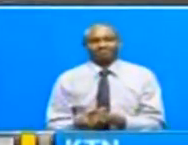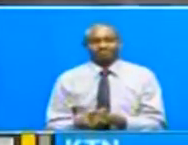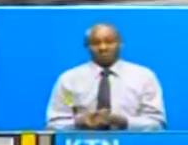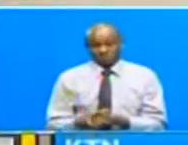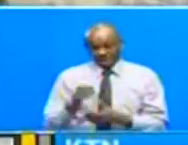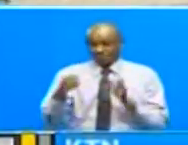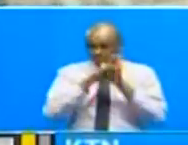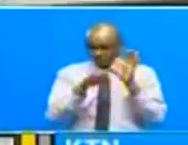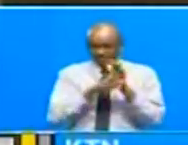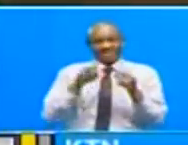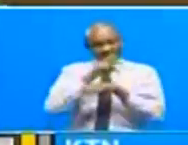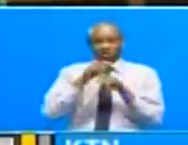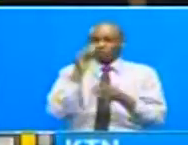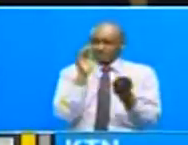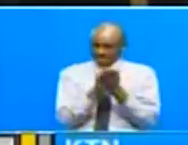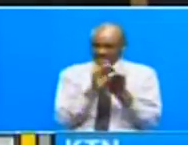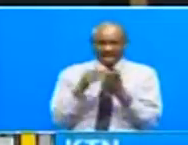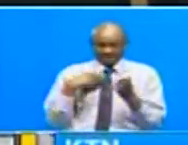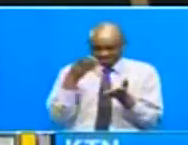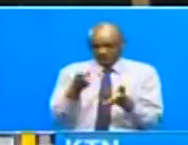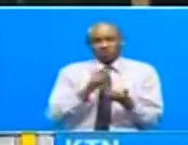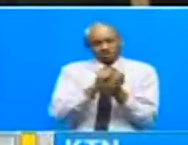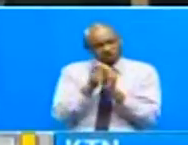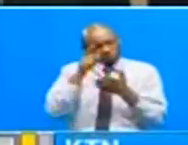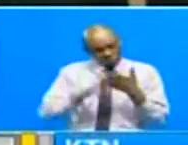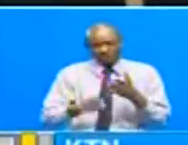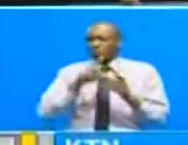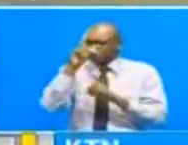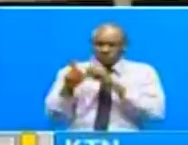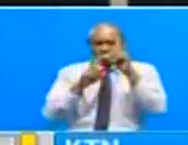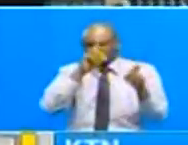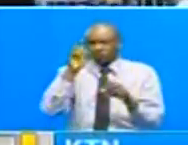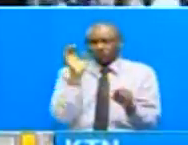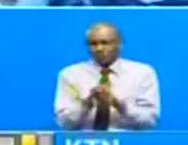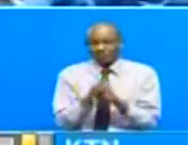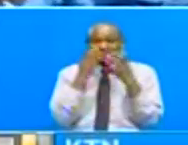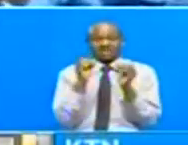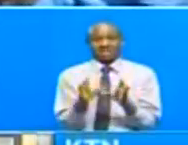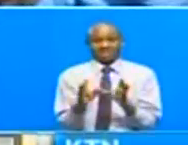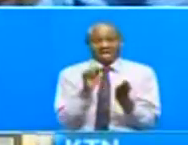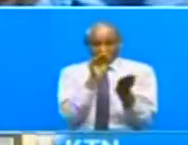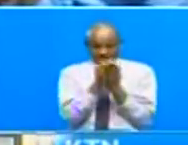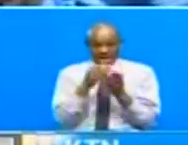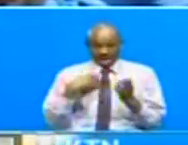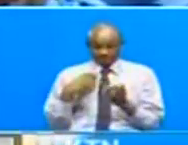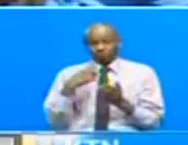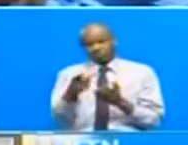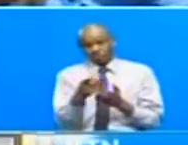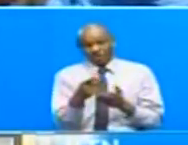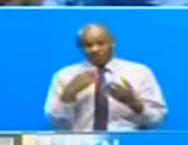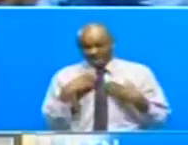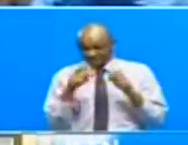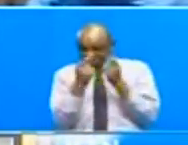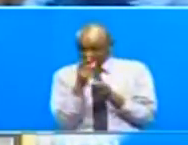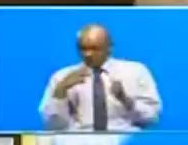restructuring program at National Bank is fast turning into one riddled with more questions than answers. The bank is having to fight off a sting